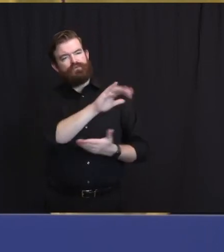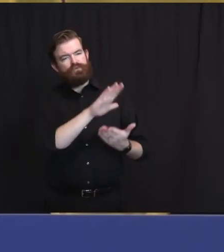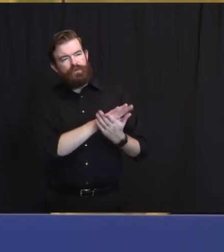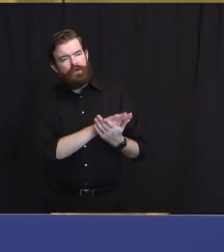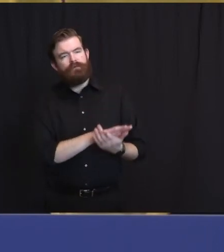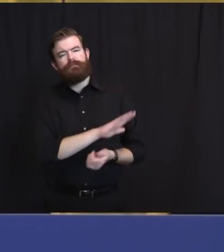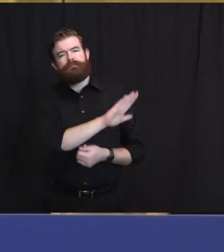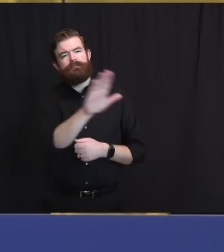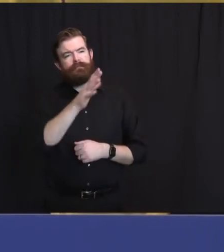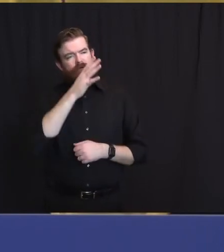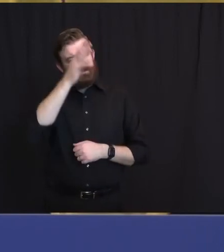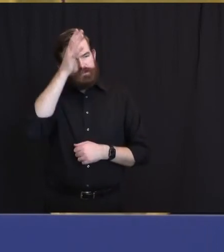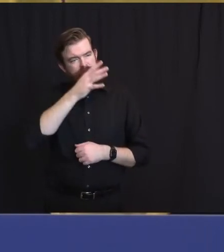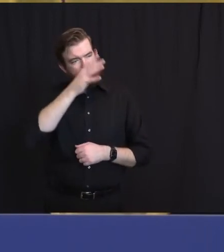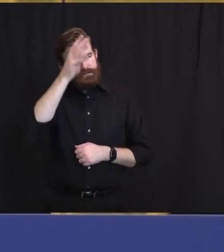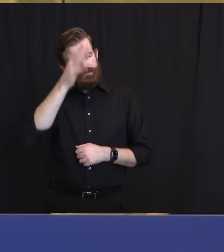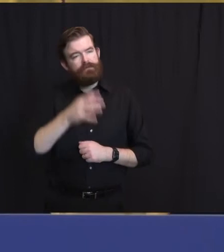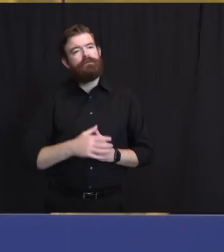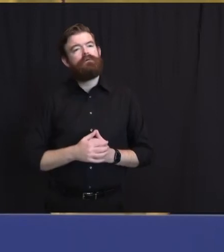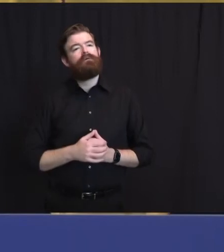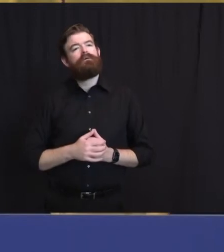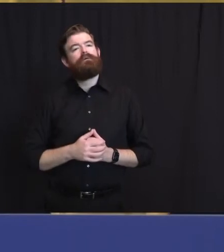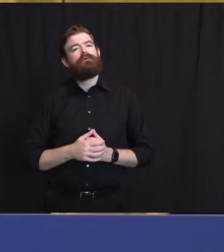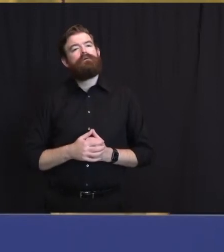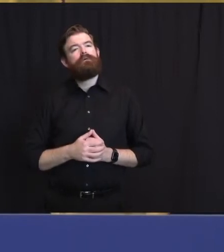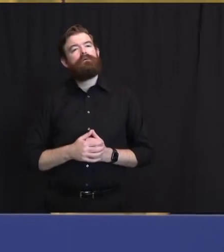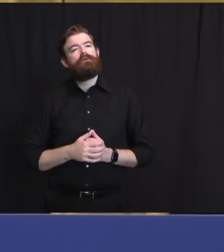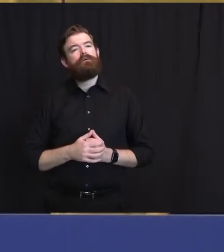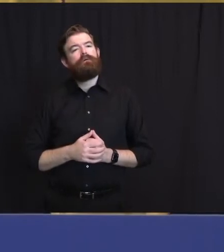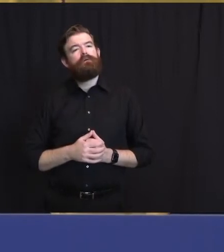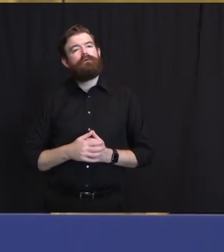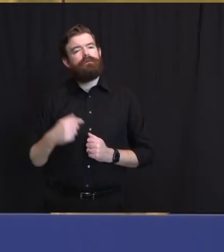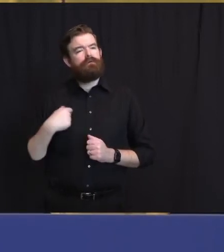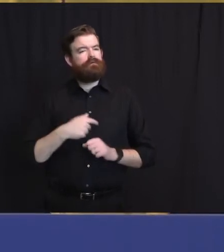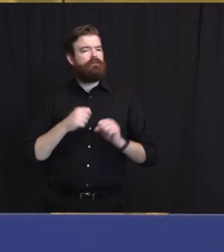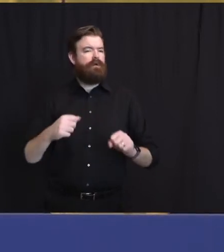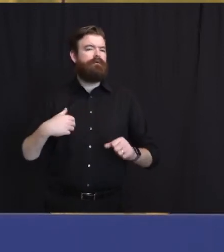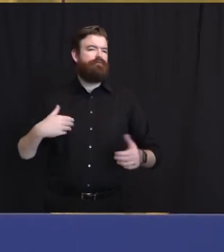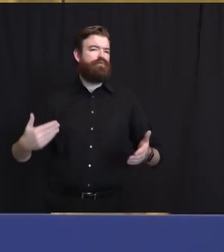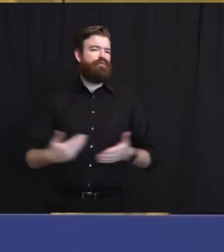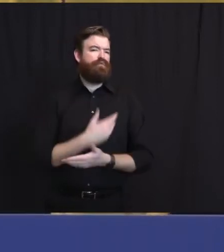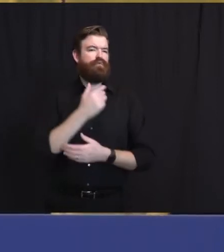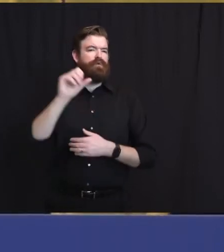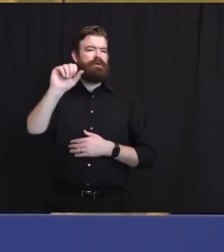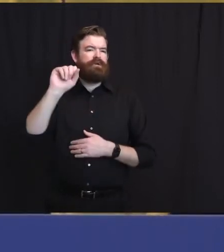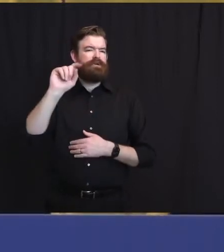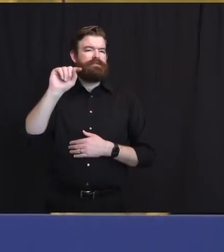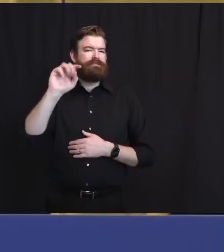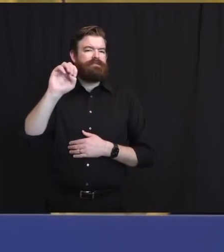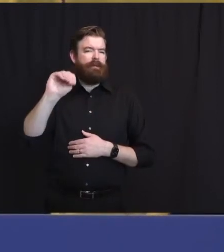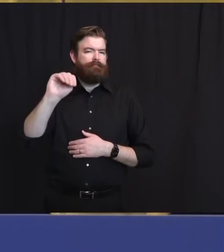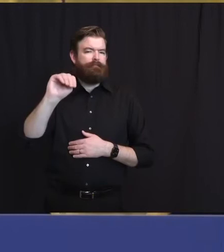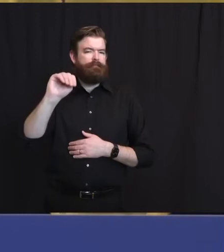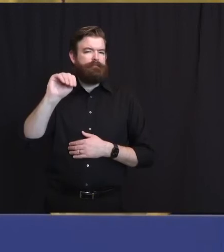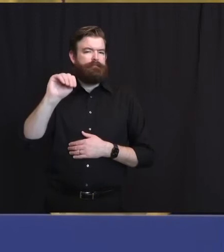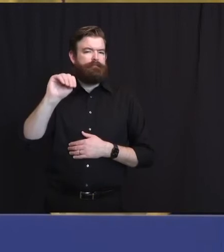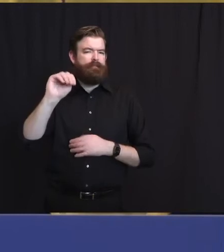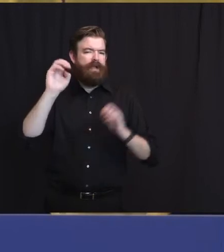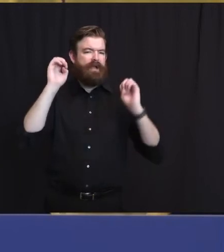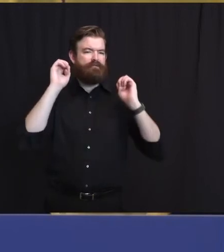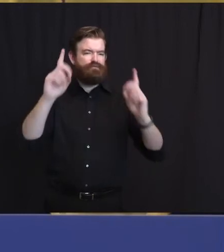develop great innovation, STEM-heavy, Rutgers-related activities. Is that fair? Yes, yes. All right. Thank you,